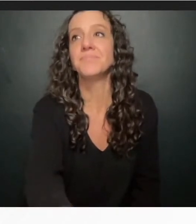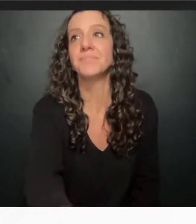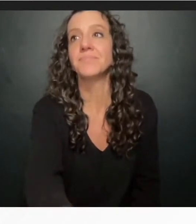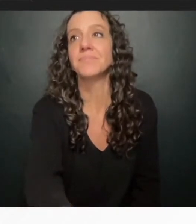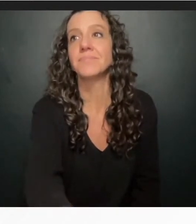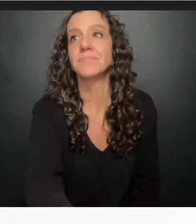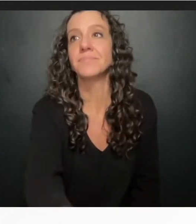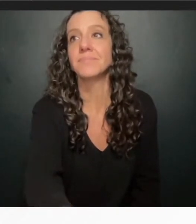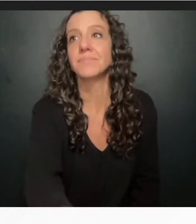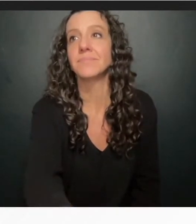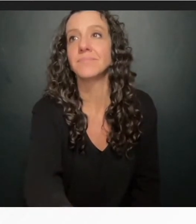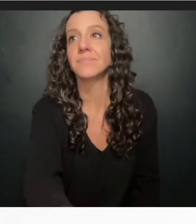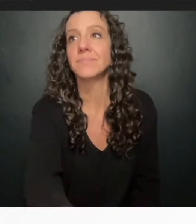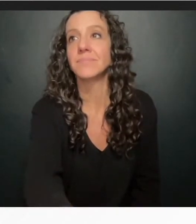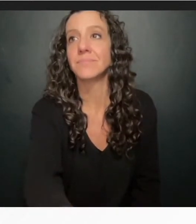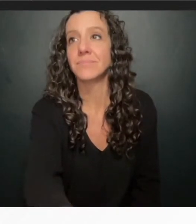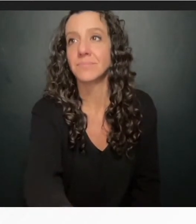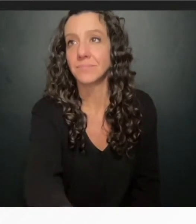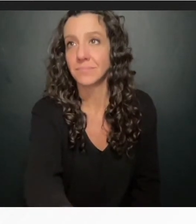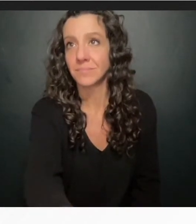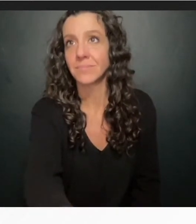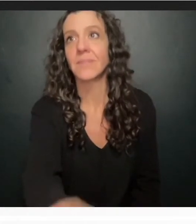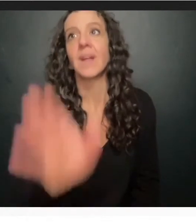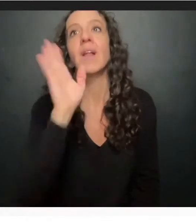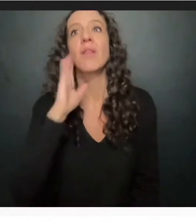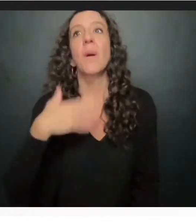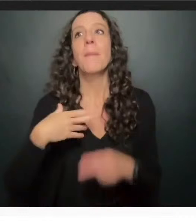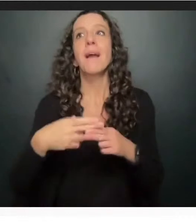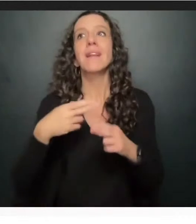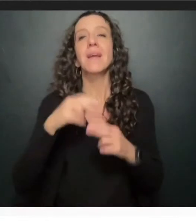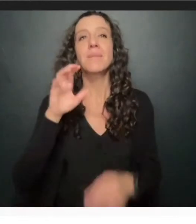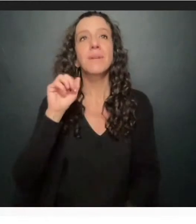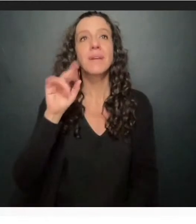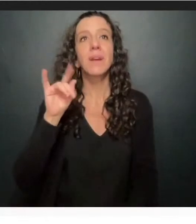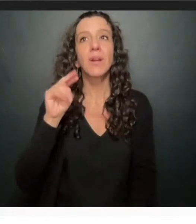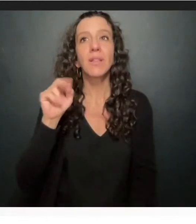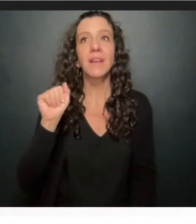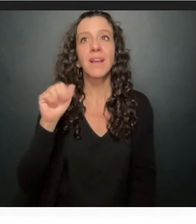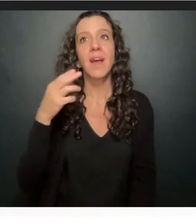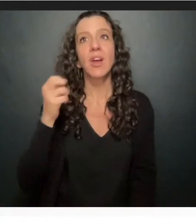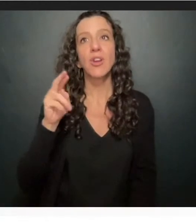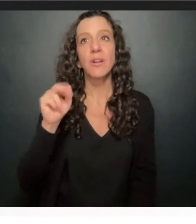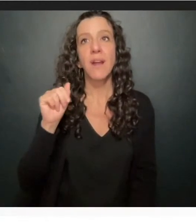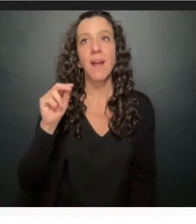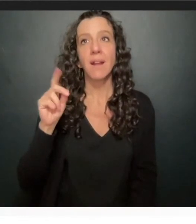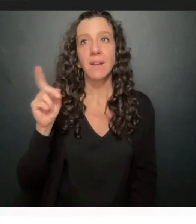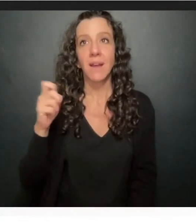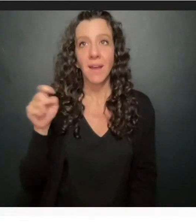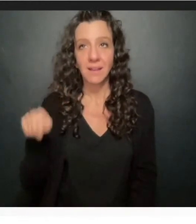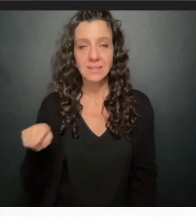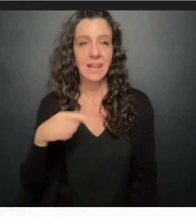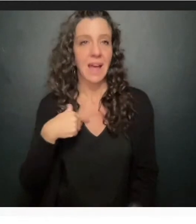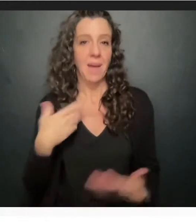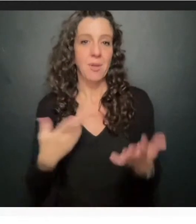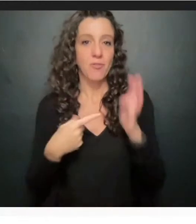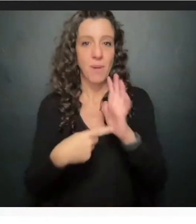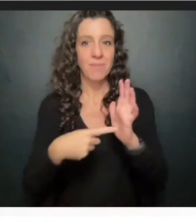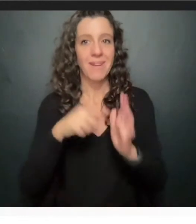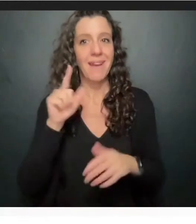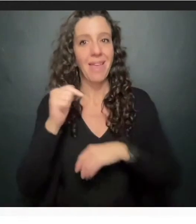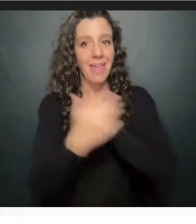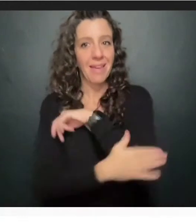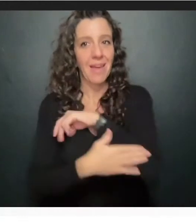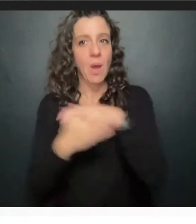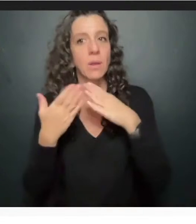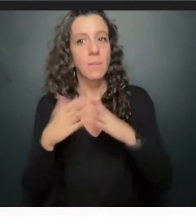Good evening. My name is Carolina Hernandez. I'm here representing LA County Public Works. As we